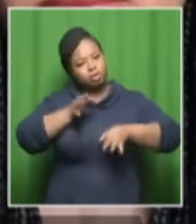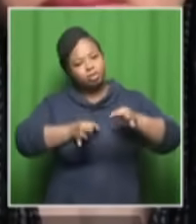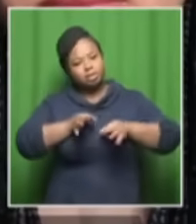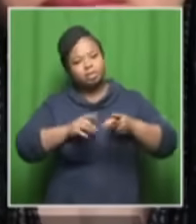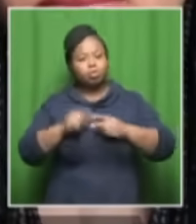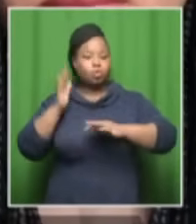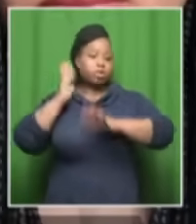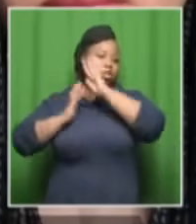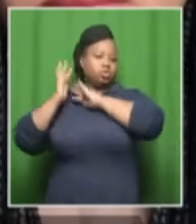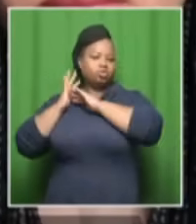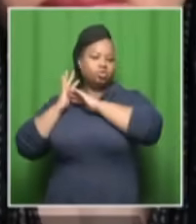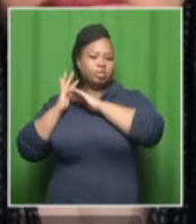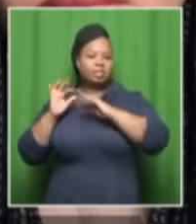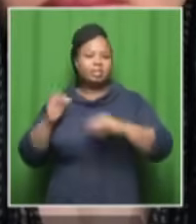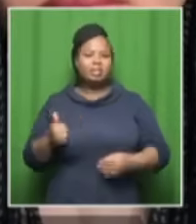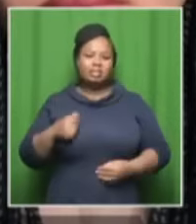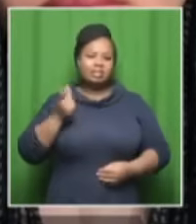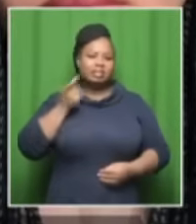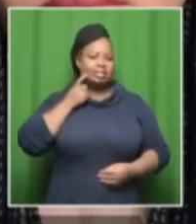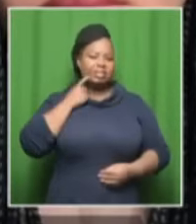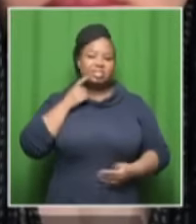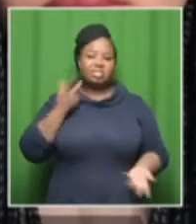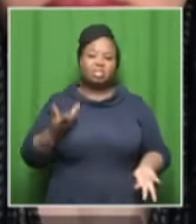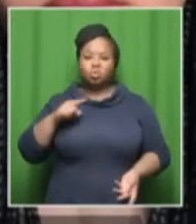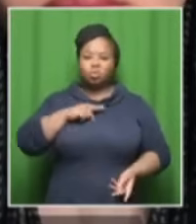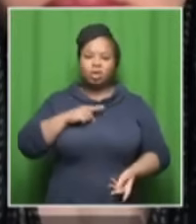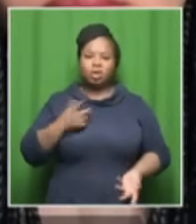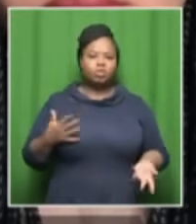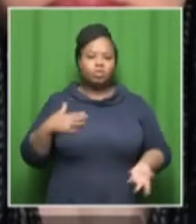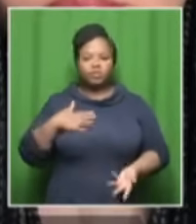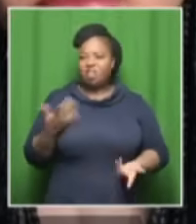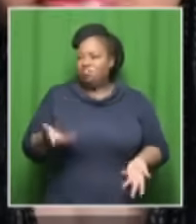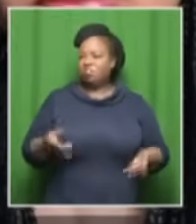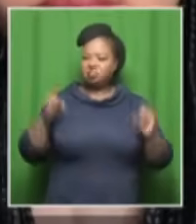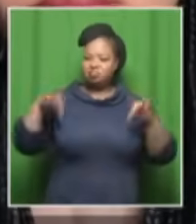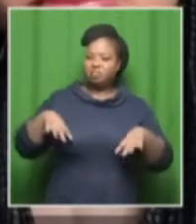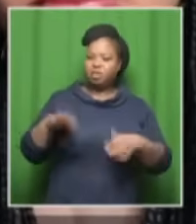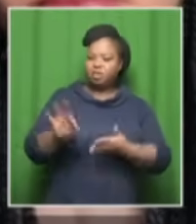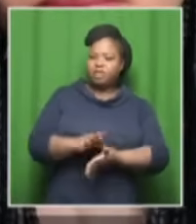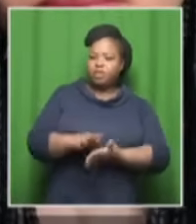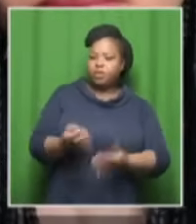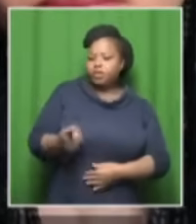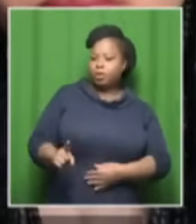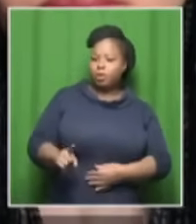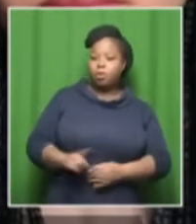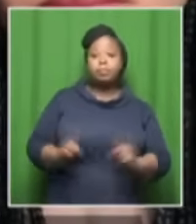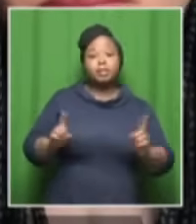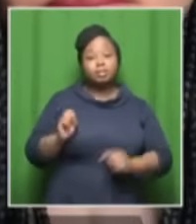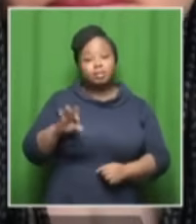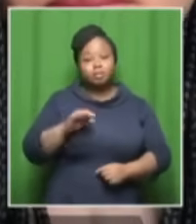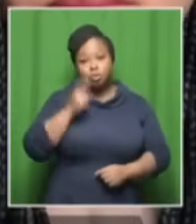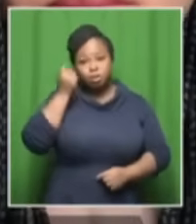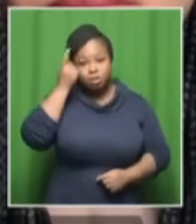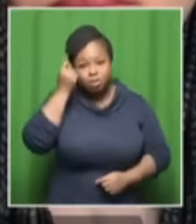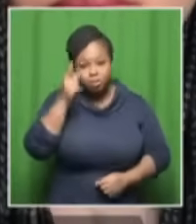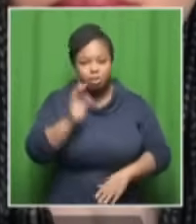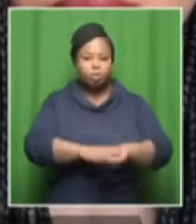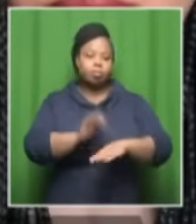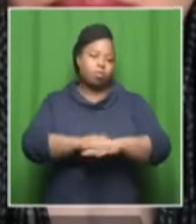our history and more, then it's like, why should I even vote? But if we have more knowledge and understanding of